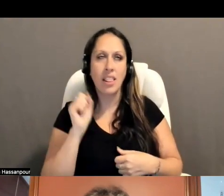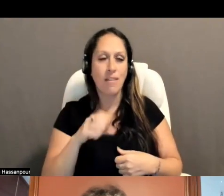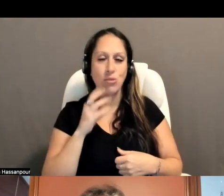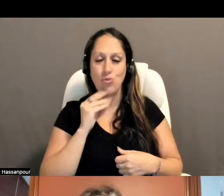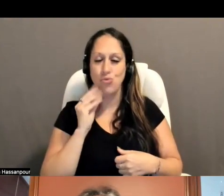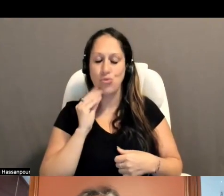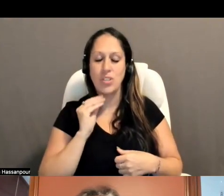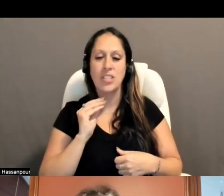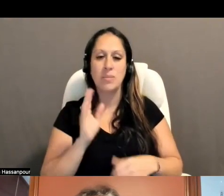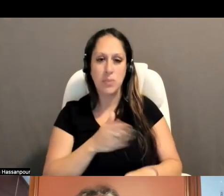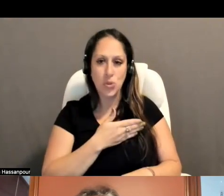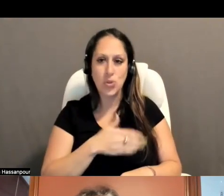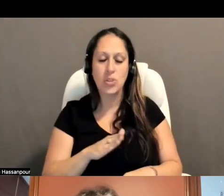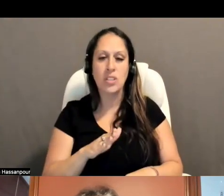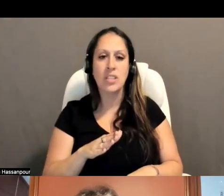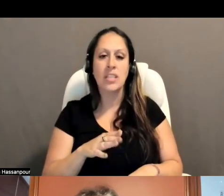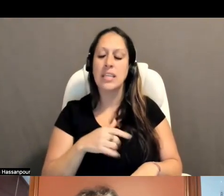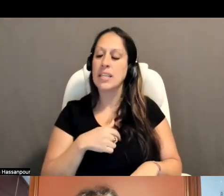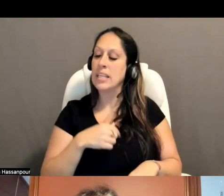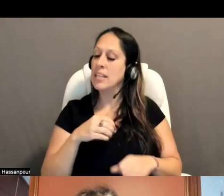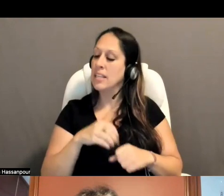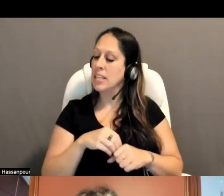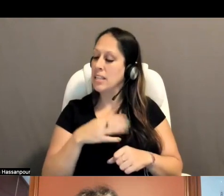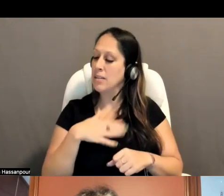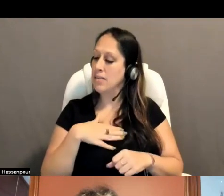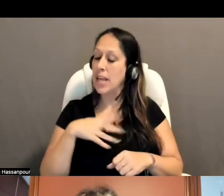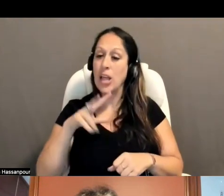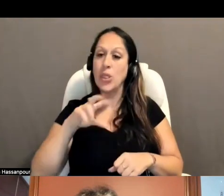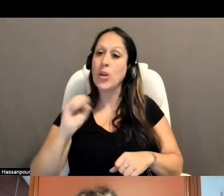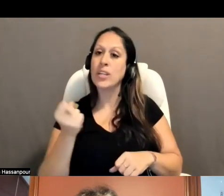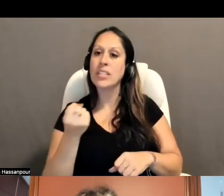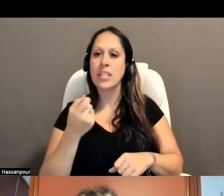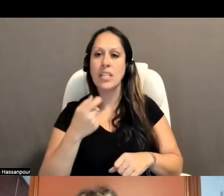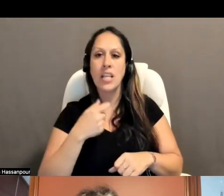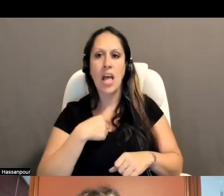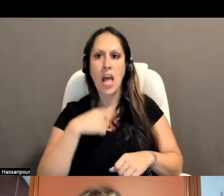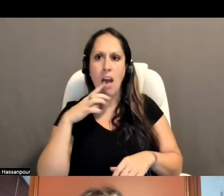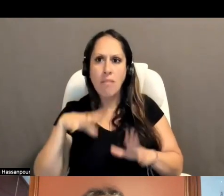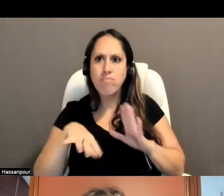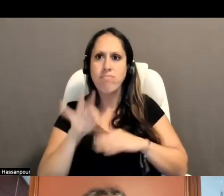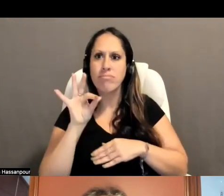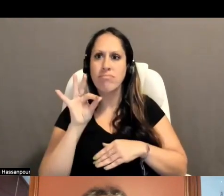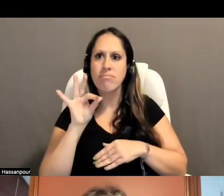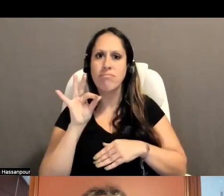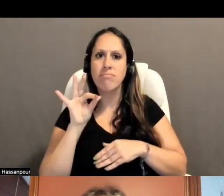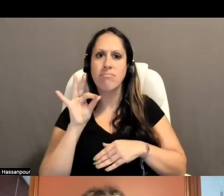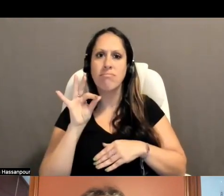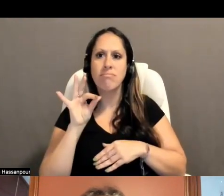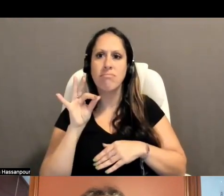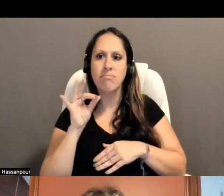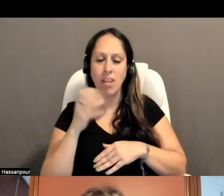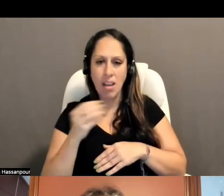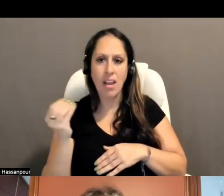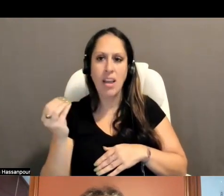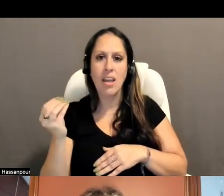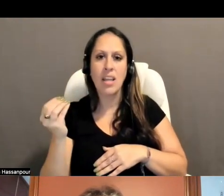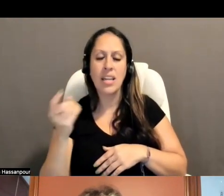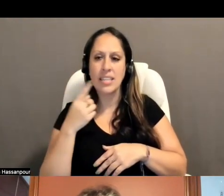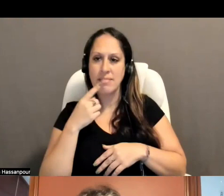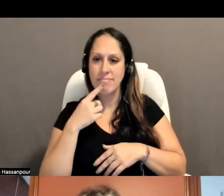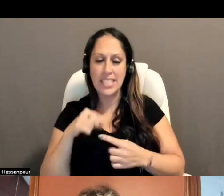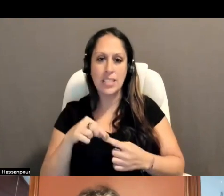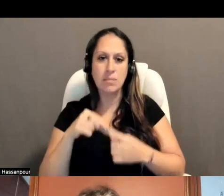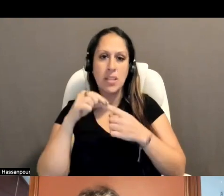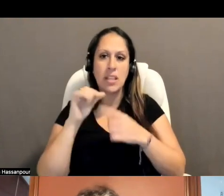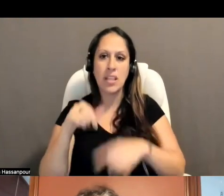music. In my, let's see, in my 30s, I discovered it, and especially the